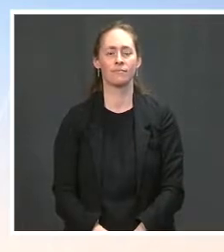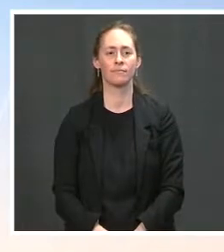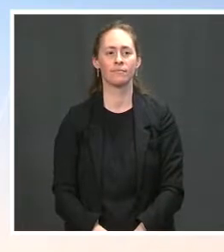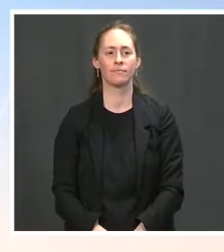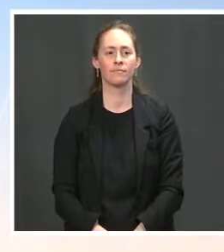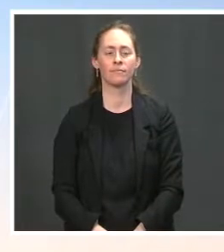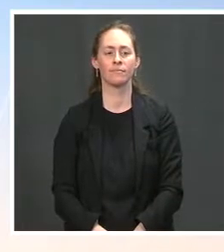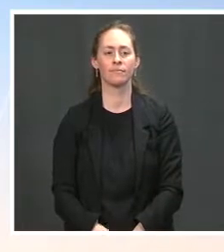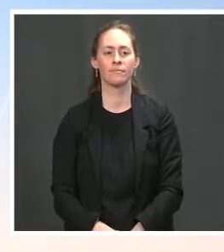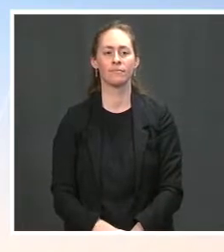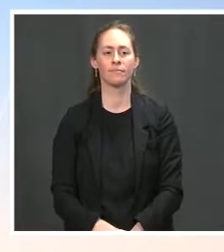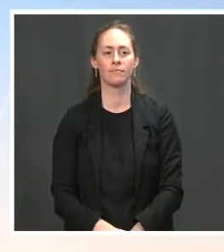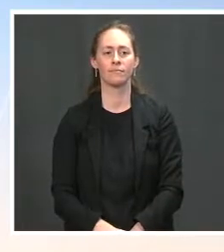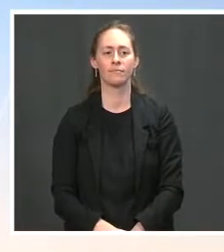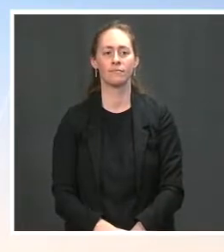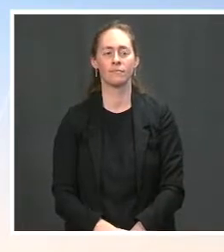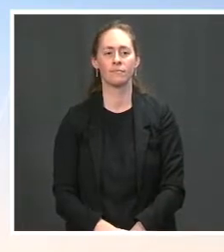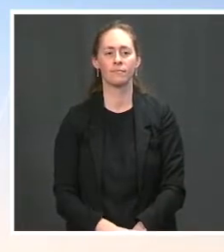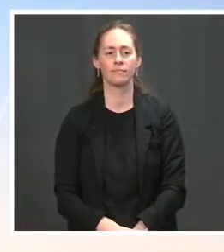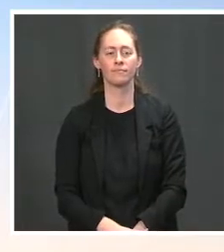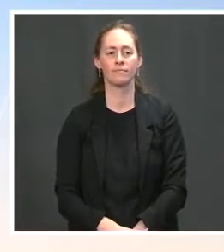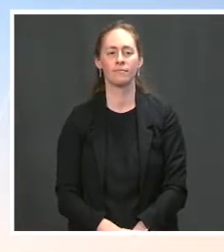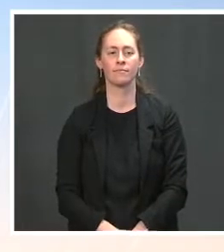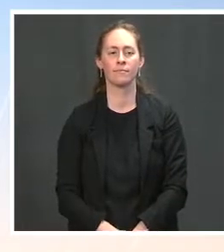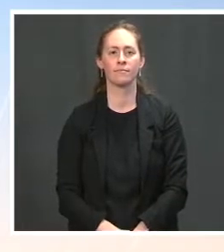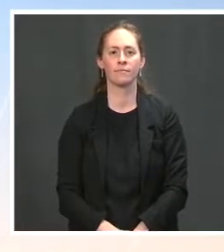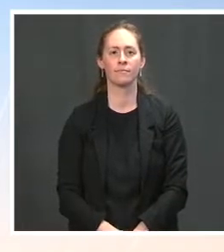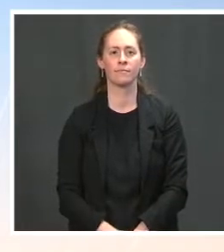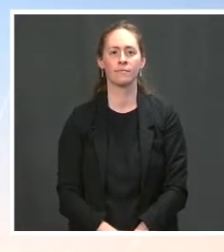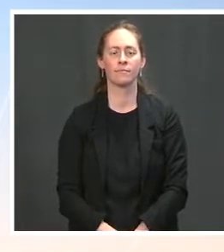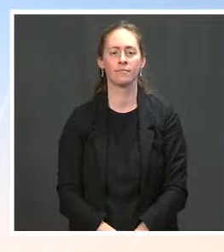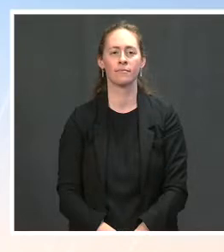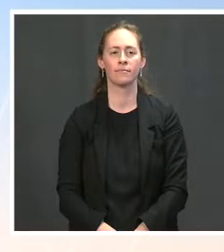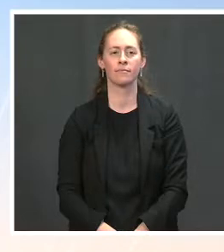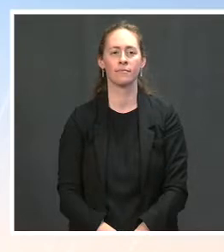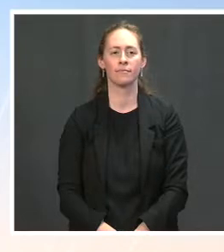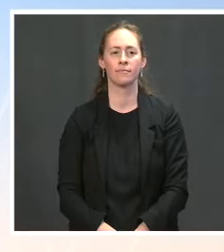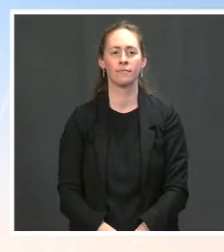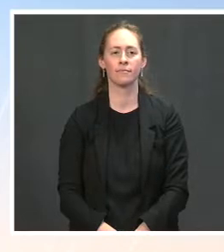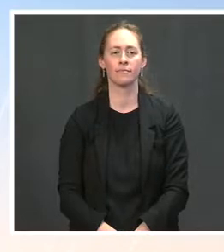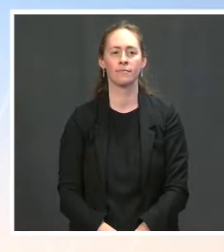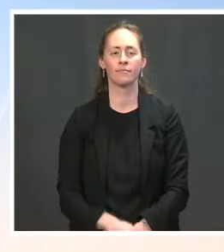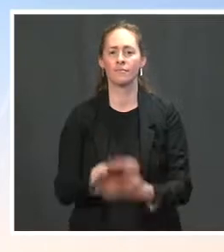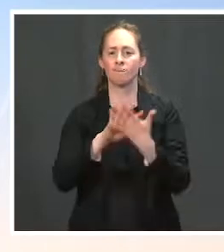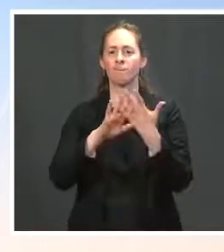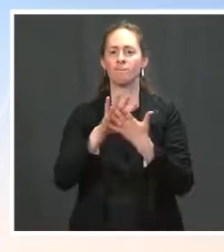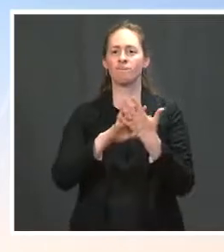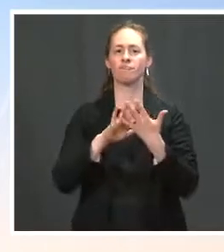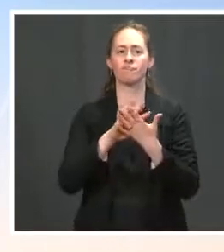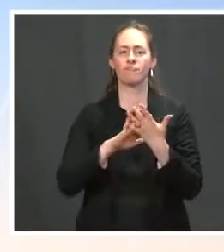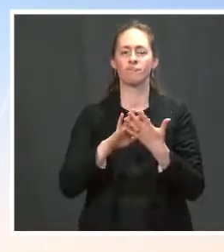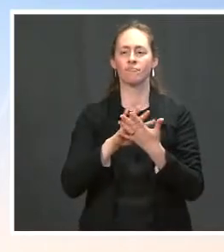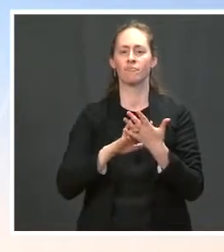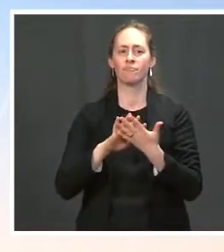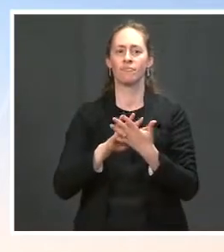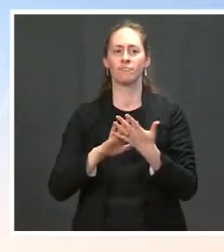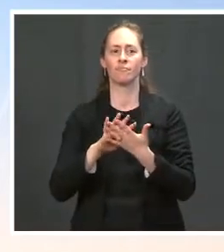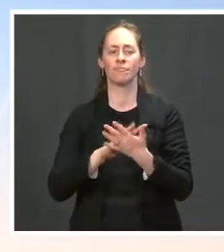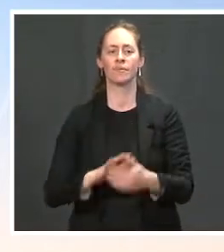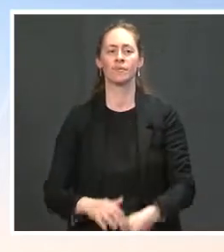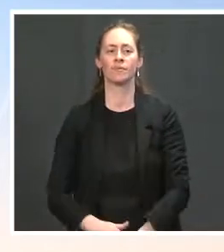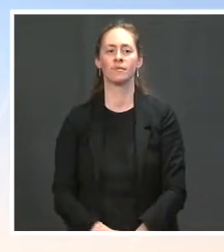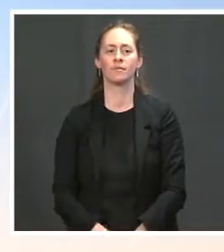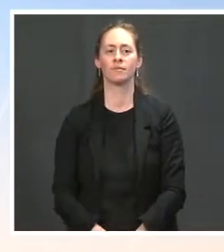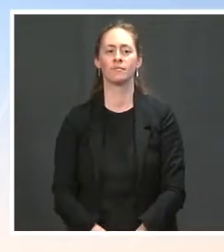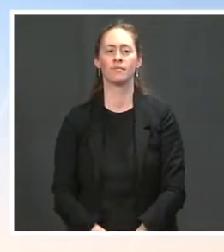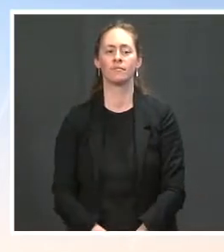President Biden's envoy to Yemen, Tim Linder King, just testified in Congress just now, and he said that he doesn't believe that Iran